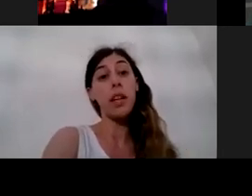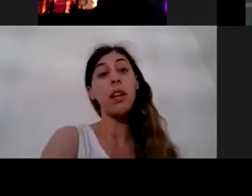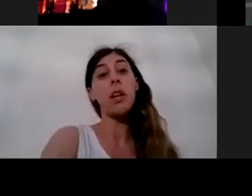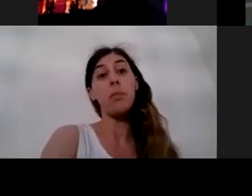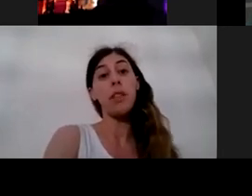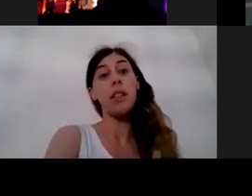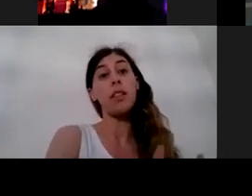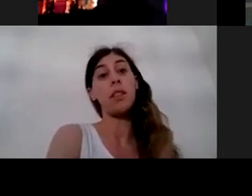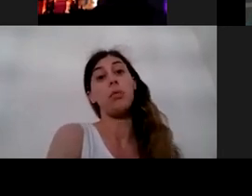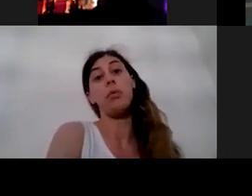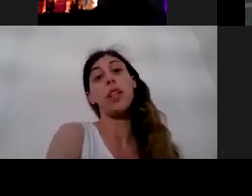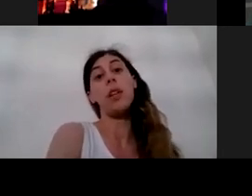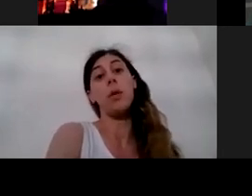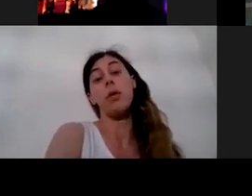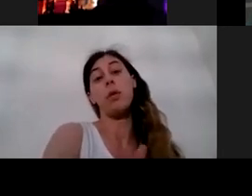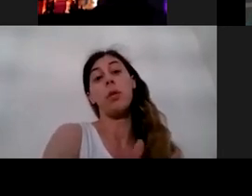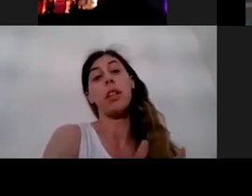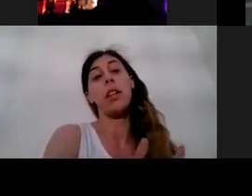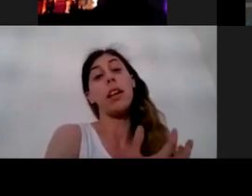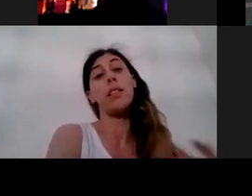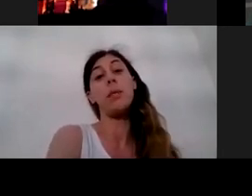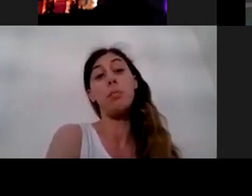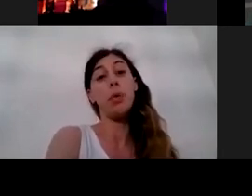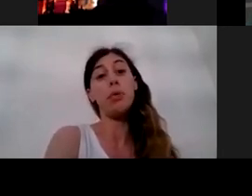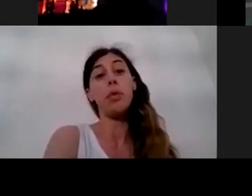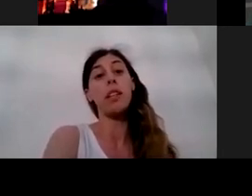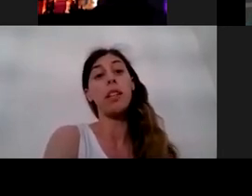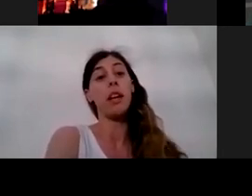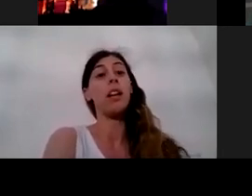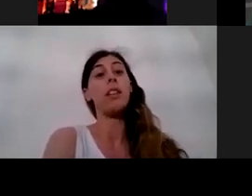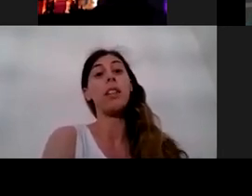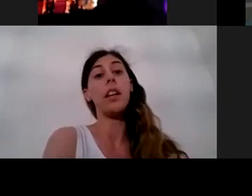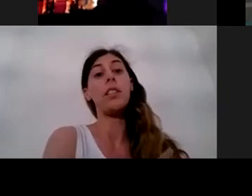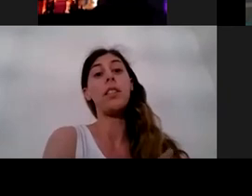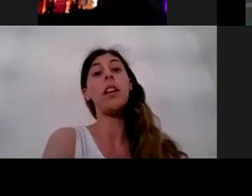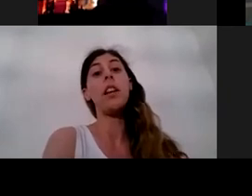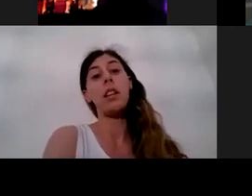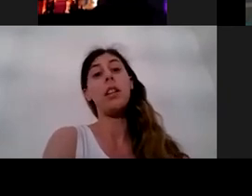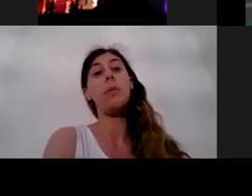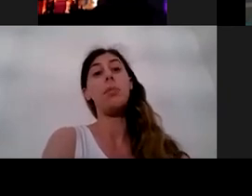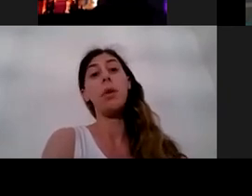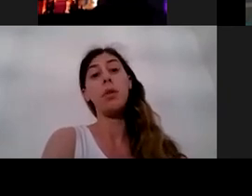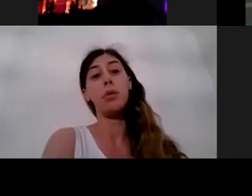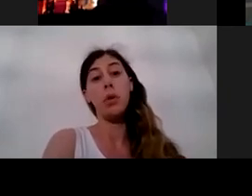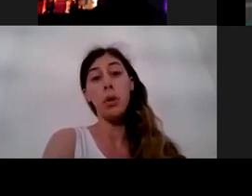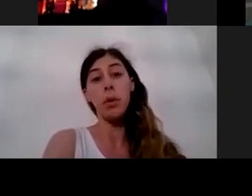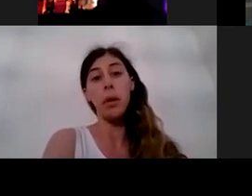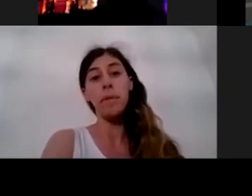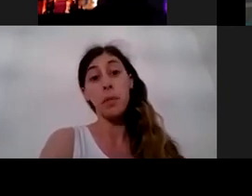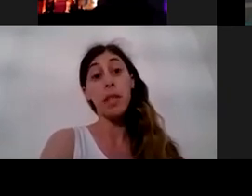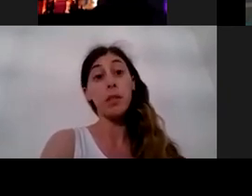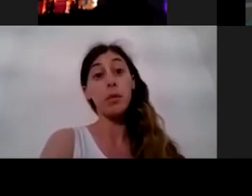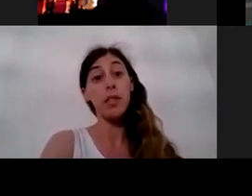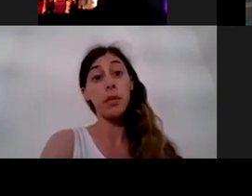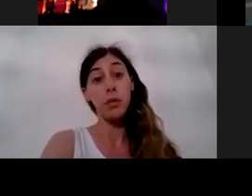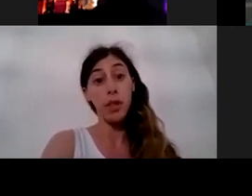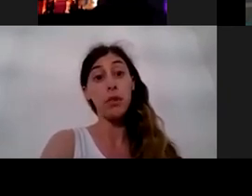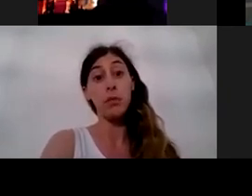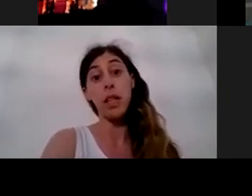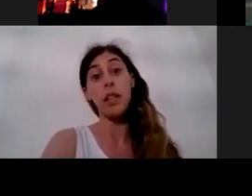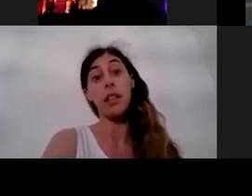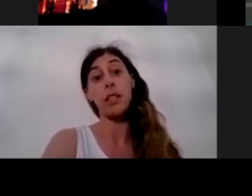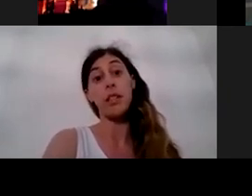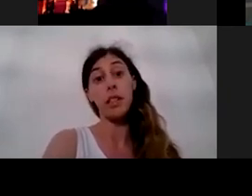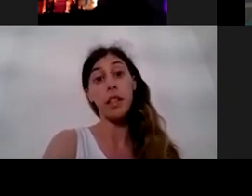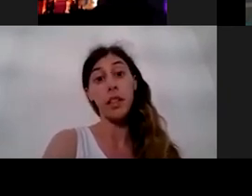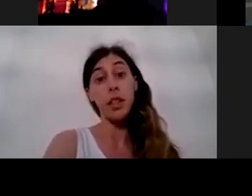area. Our target population is a mixed population from a sociological standpoint.